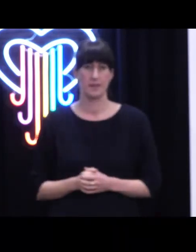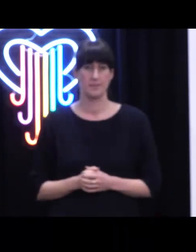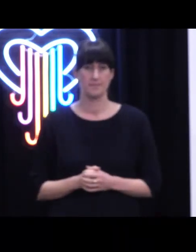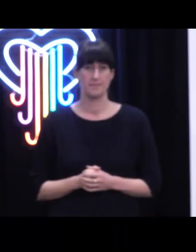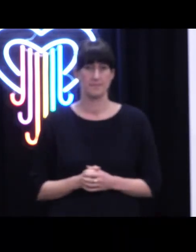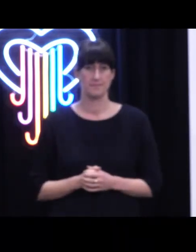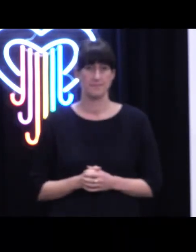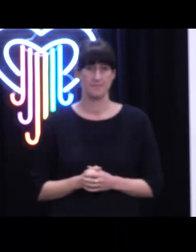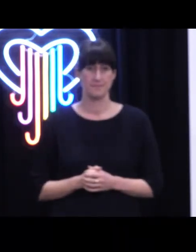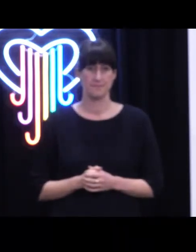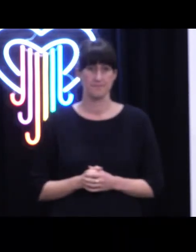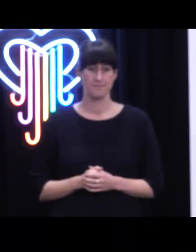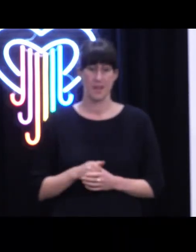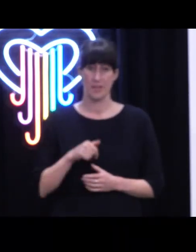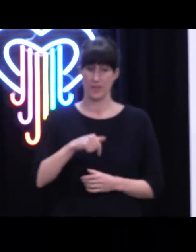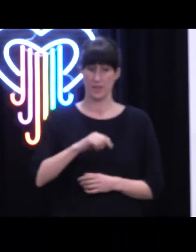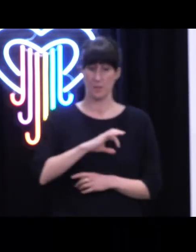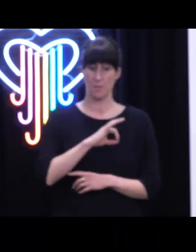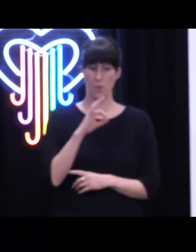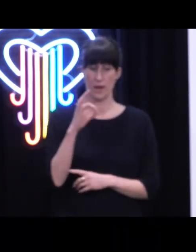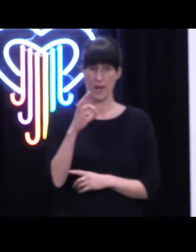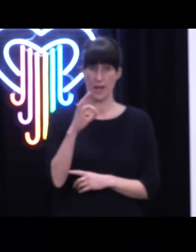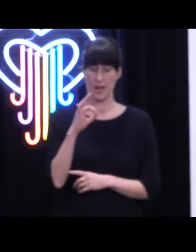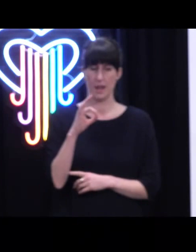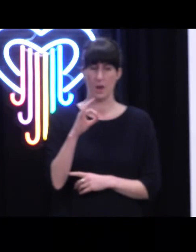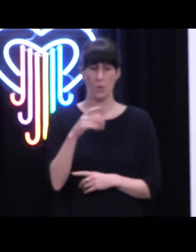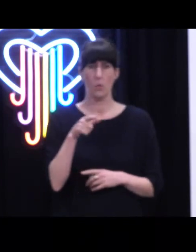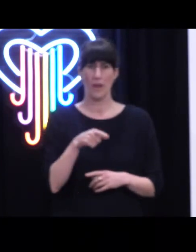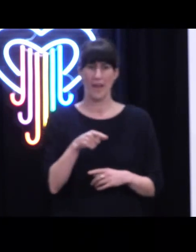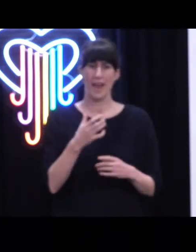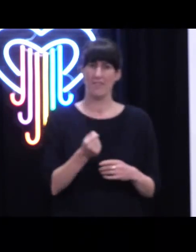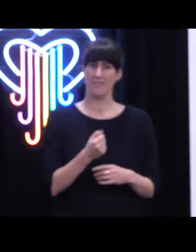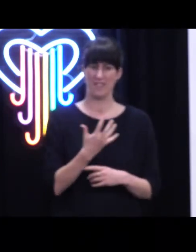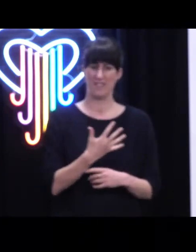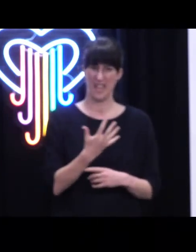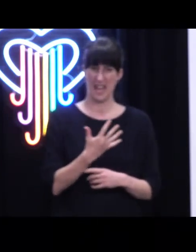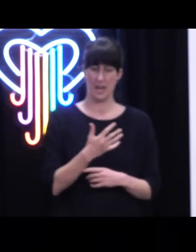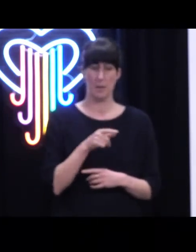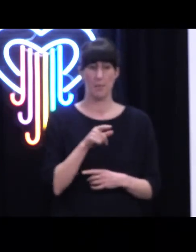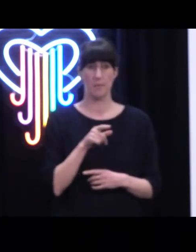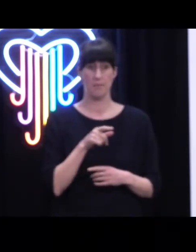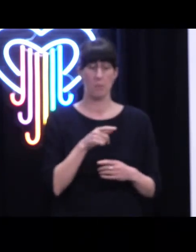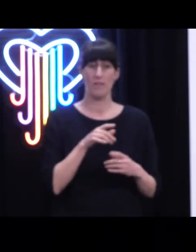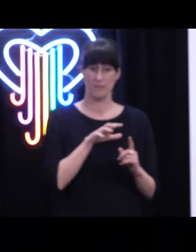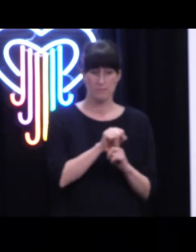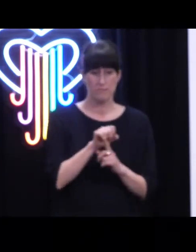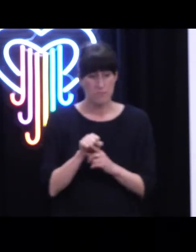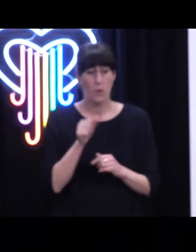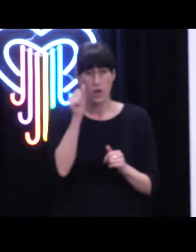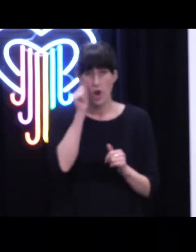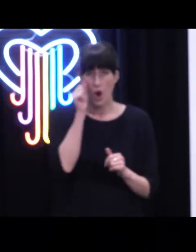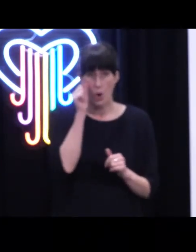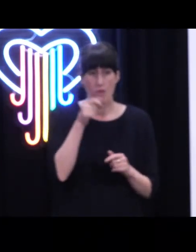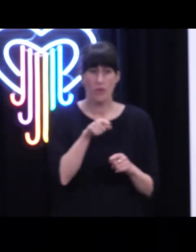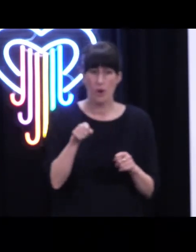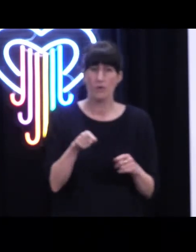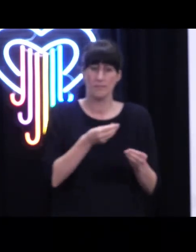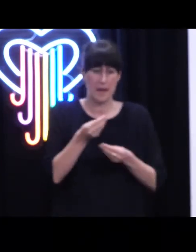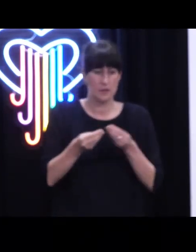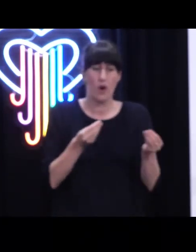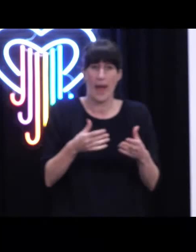As of late this morning, all but one of today's community cases are linked to known cases, with most being household